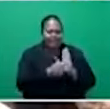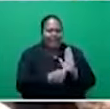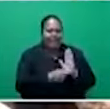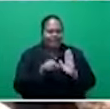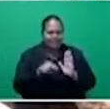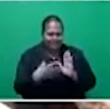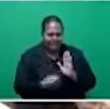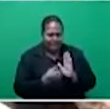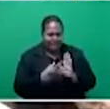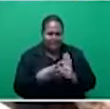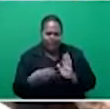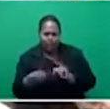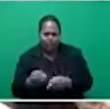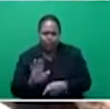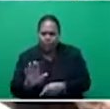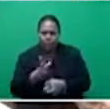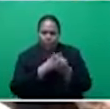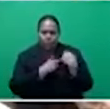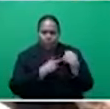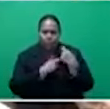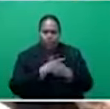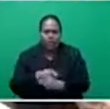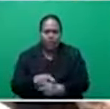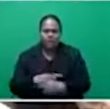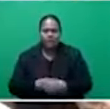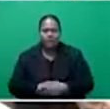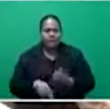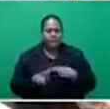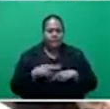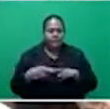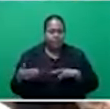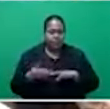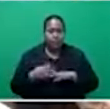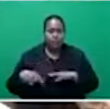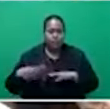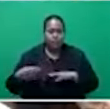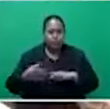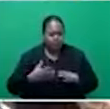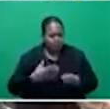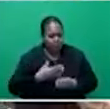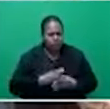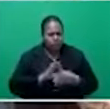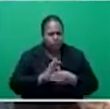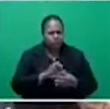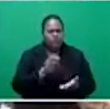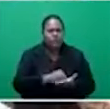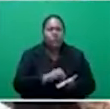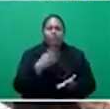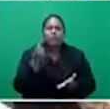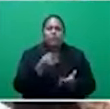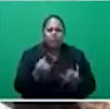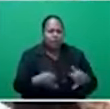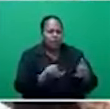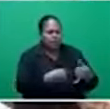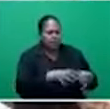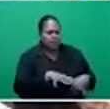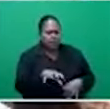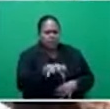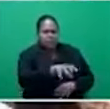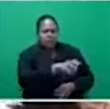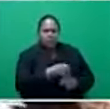been no dilution of the role. And Mr. Speaker, sir, Fiji Ports continues to serve maritime trade links through high standards to Fijian businesses.